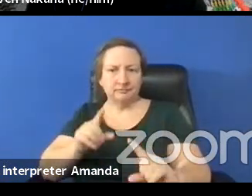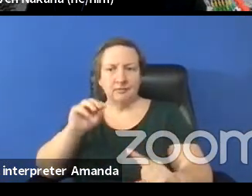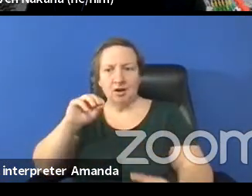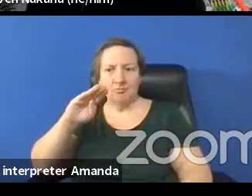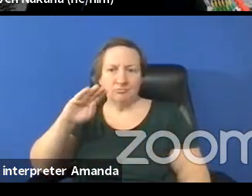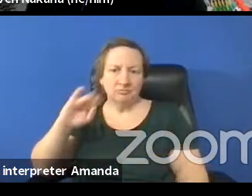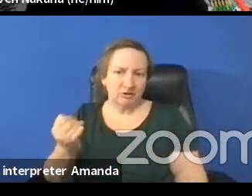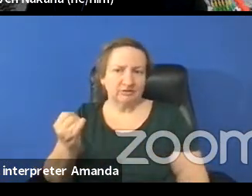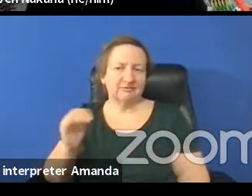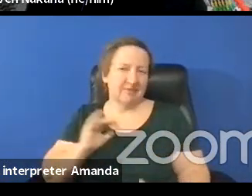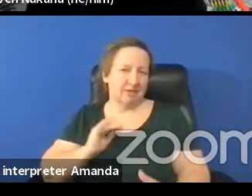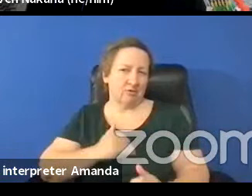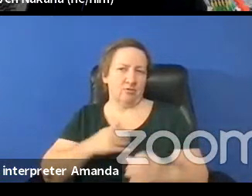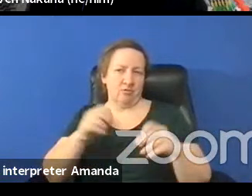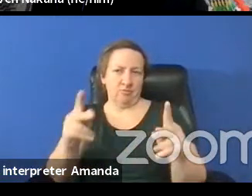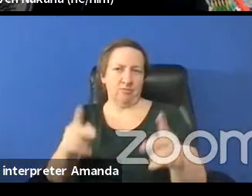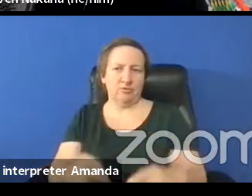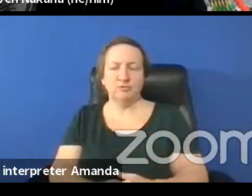that we have.